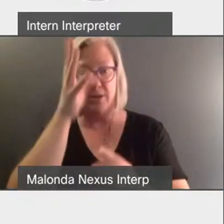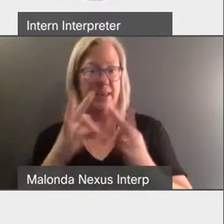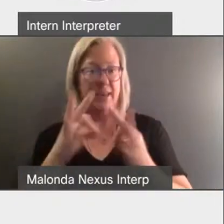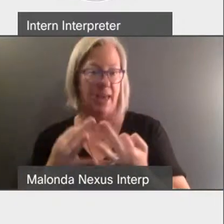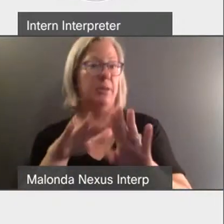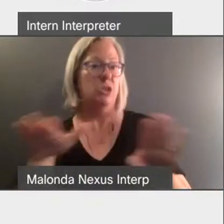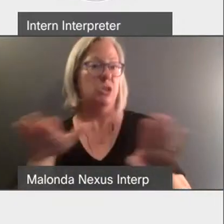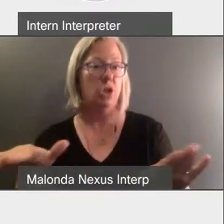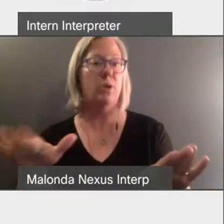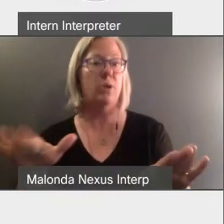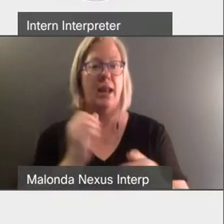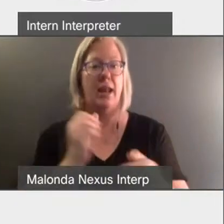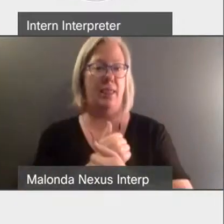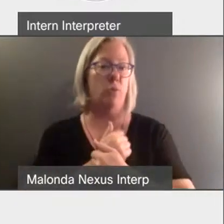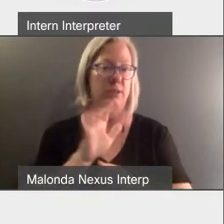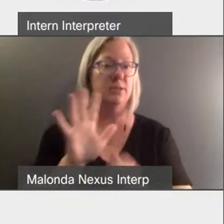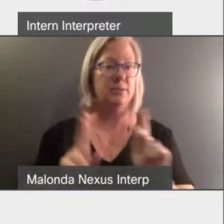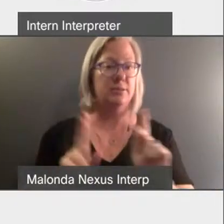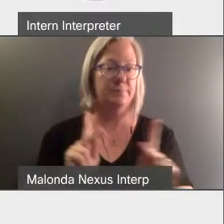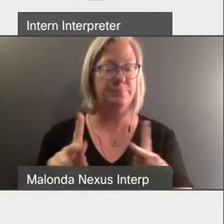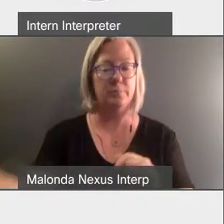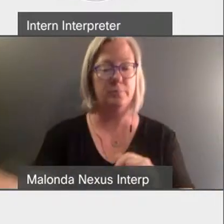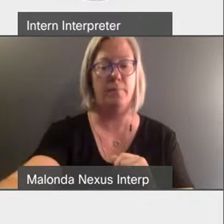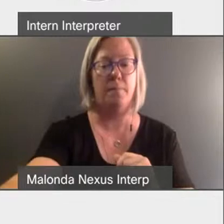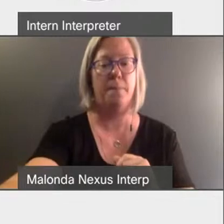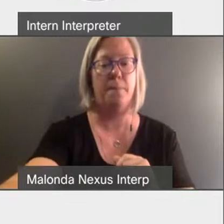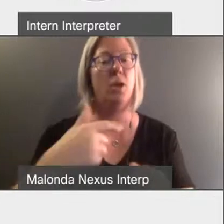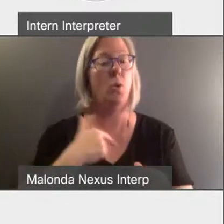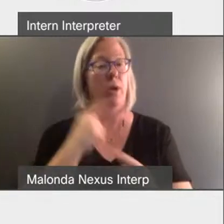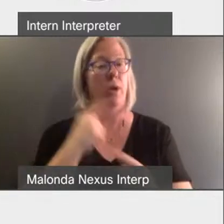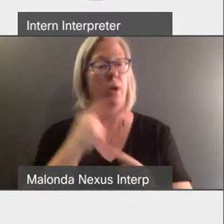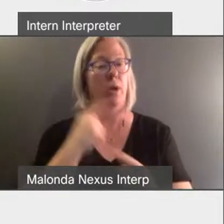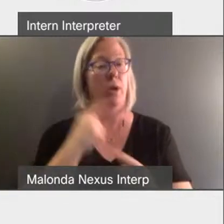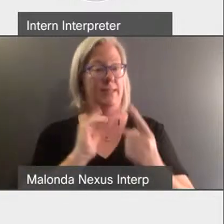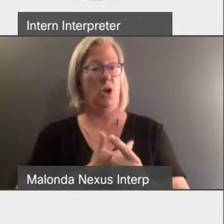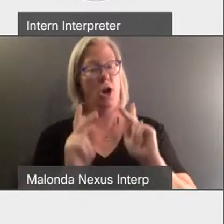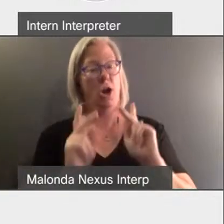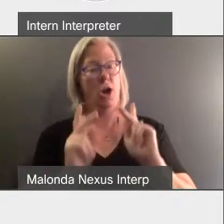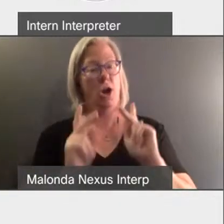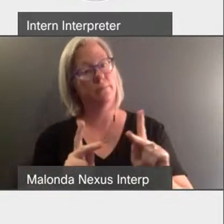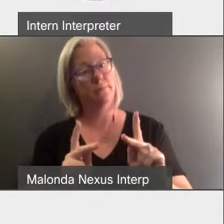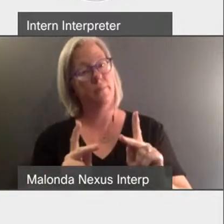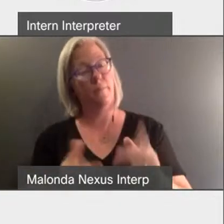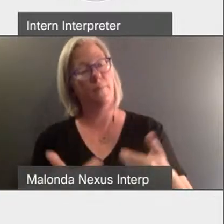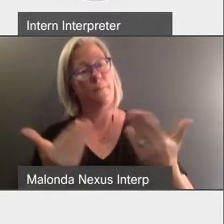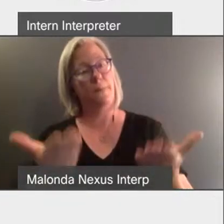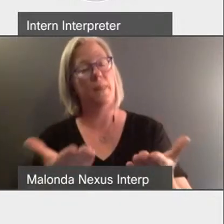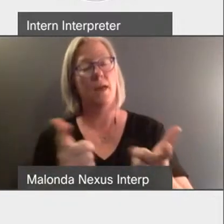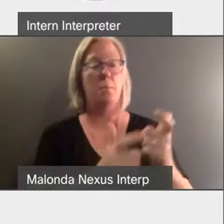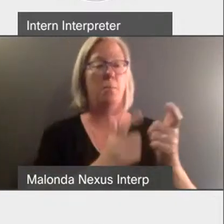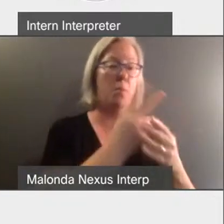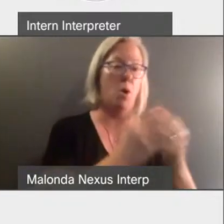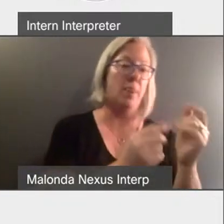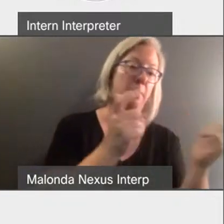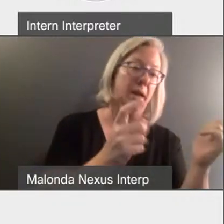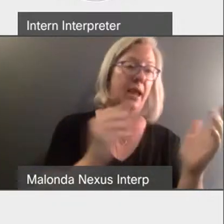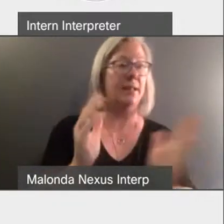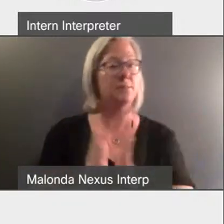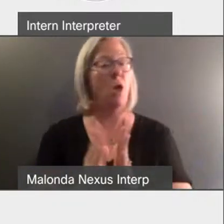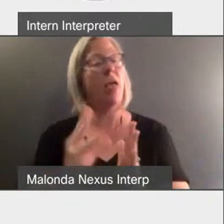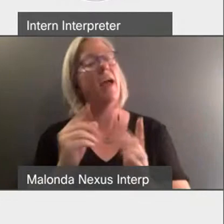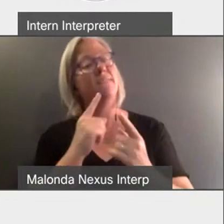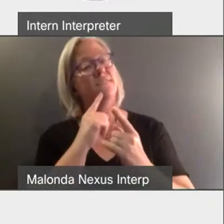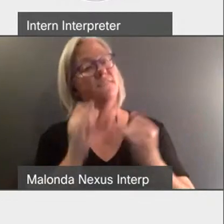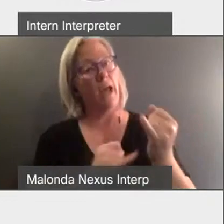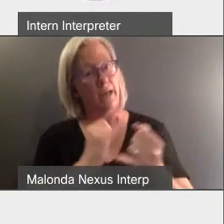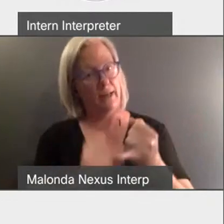children, and our own loved ones. And even as we consider our campaign contributors, both large and small, and finally,